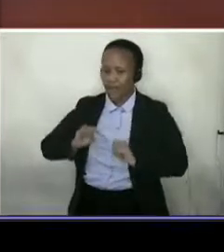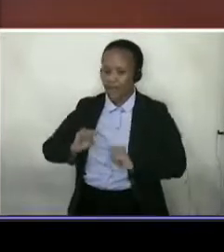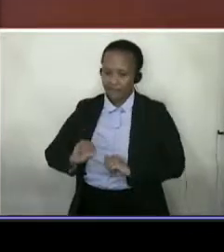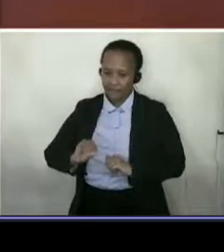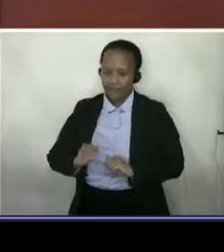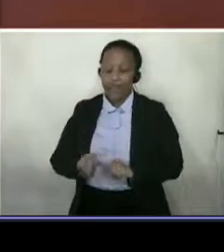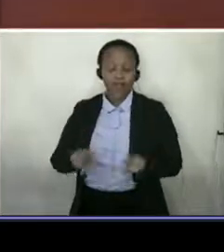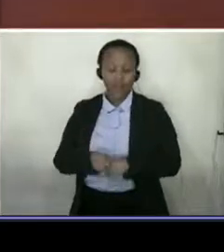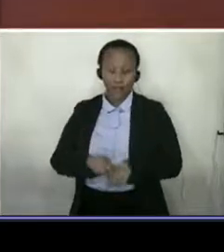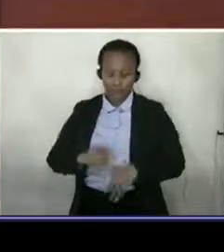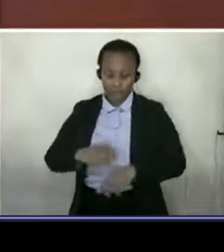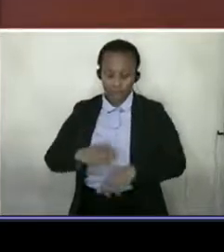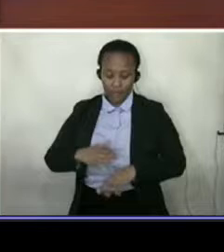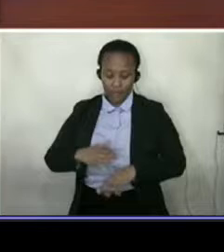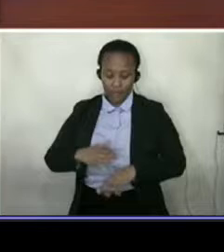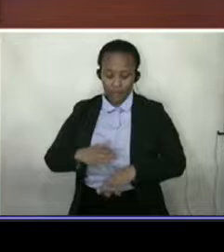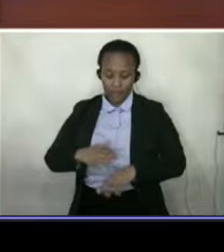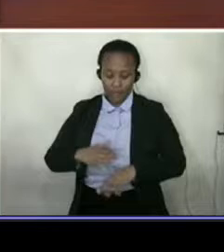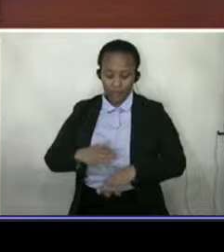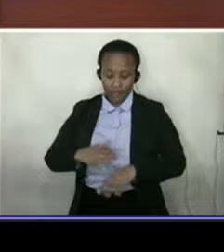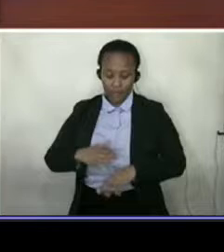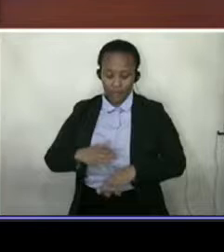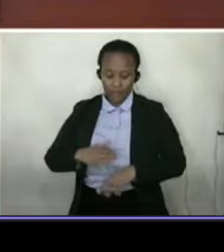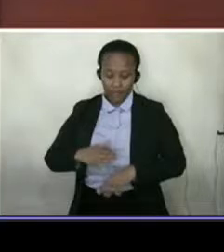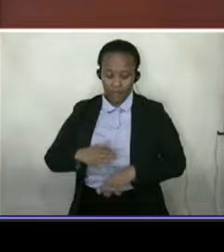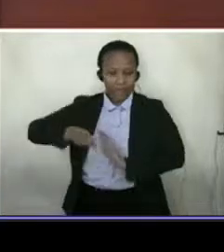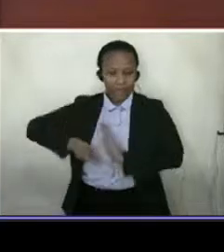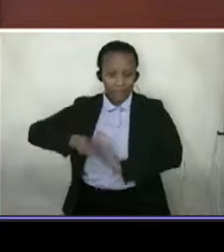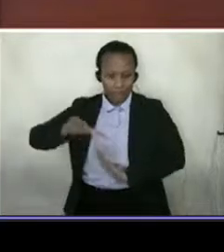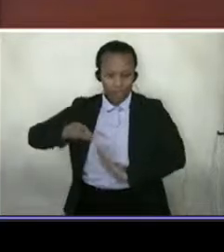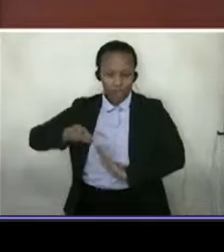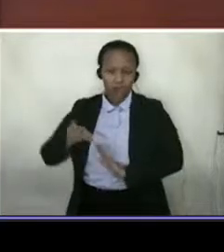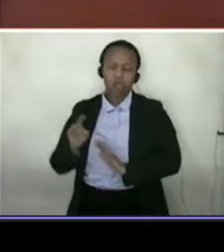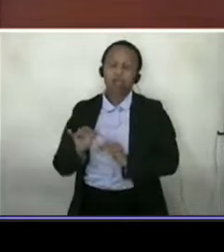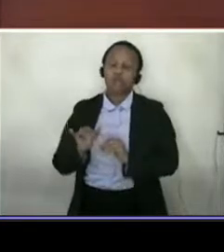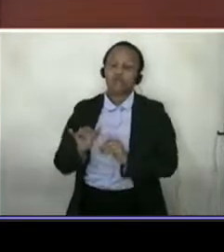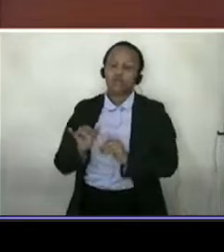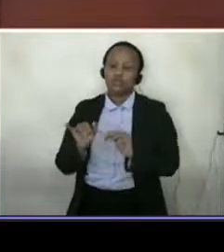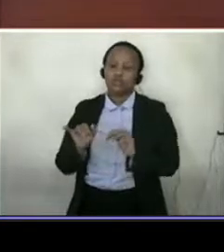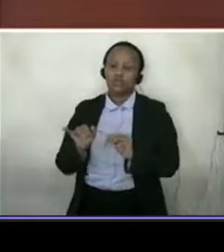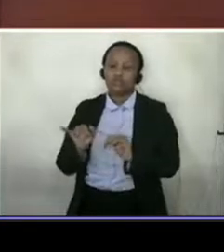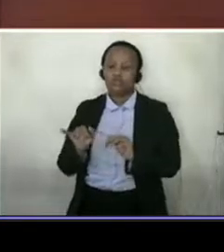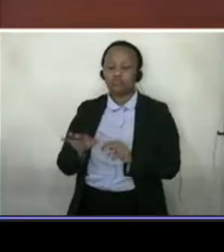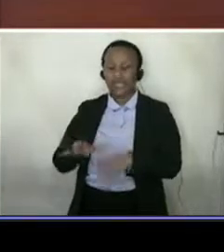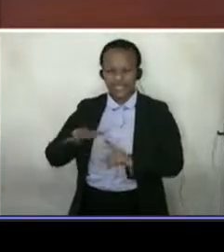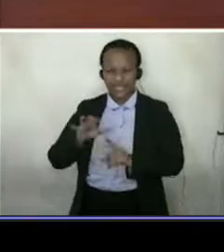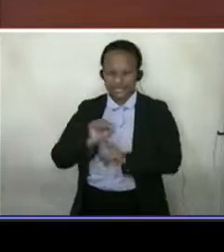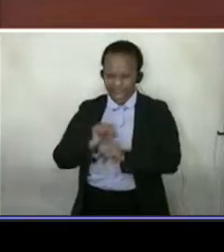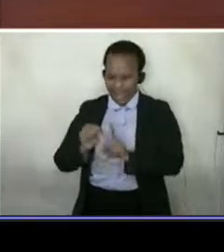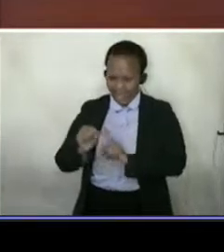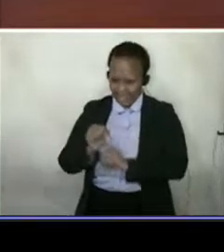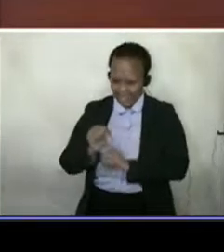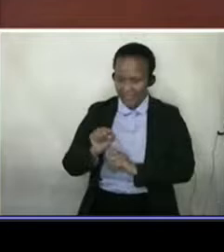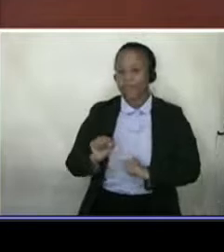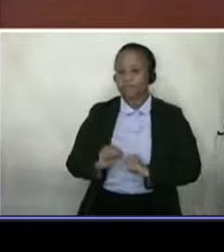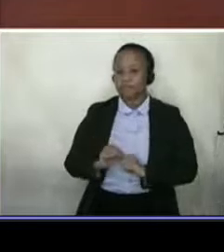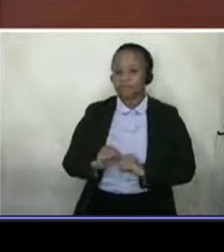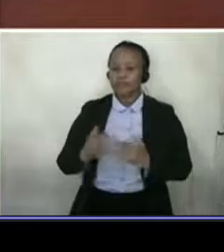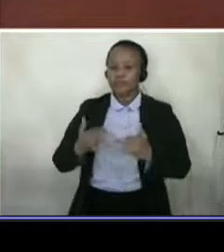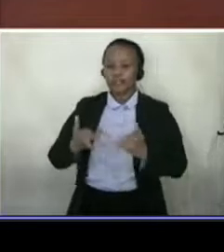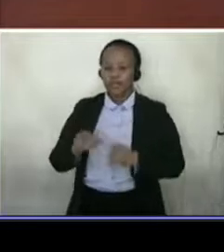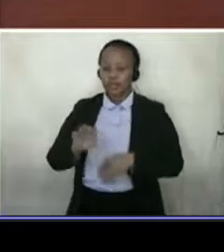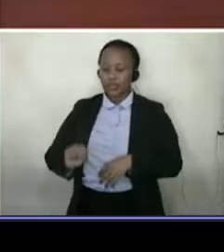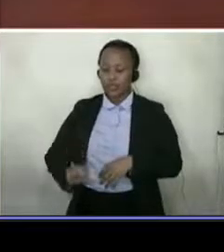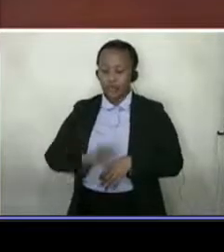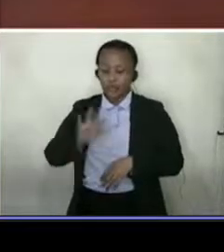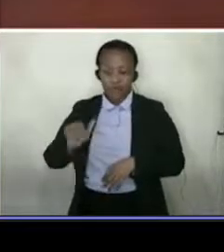this country as it is a developmental state. These are the words of Stephanie Craig. What South Africa is aiming to achieve as a